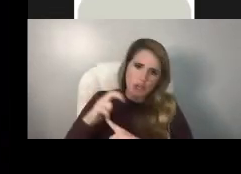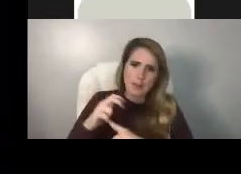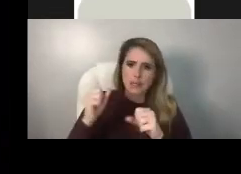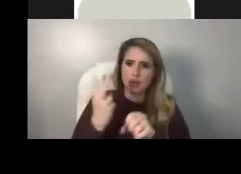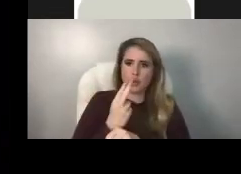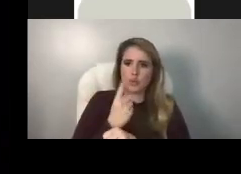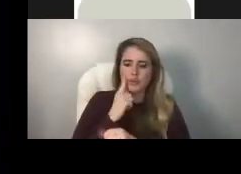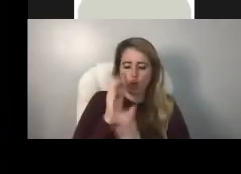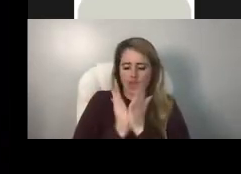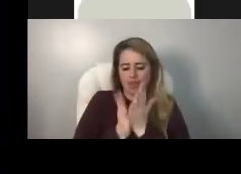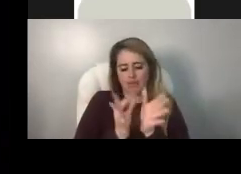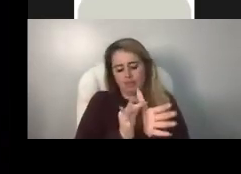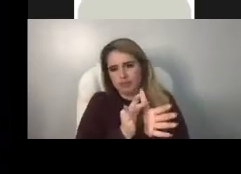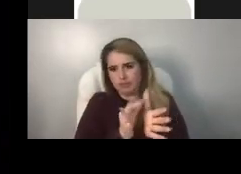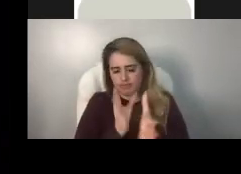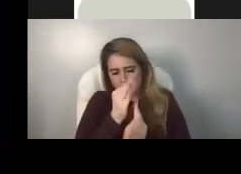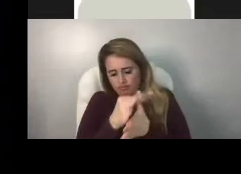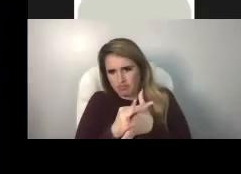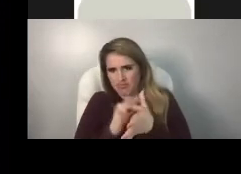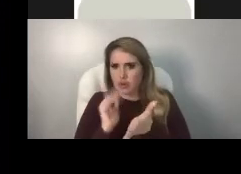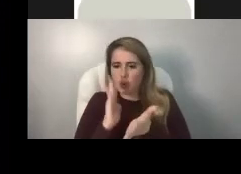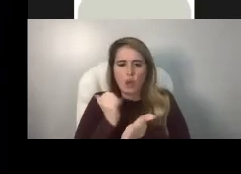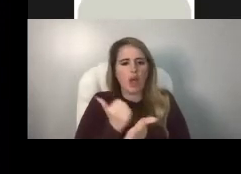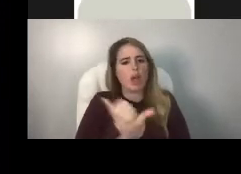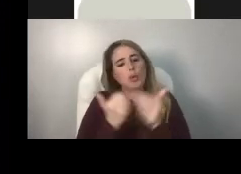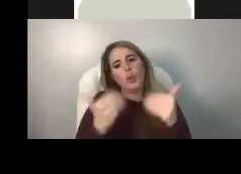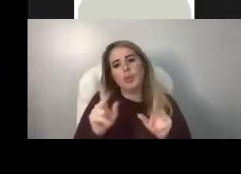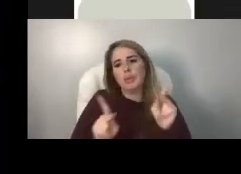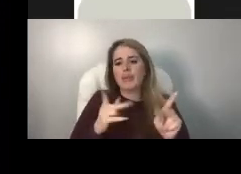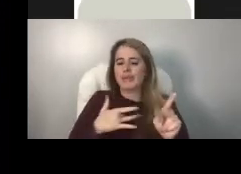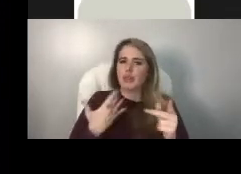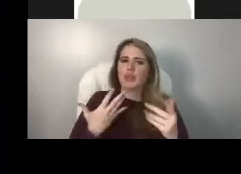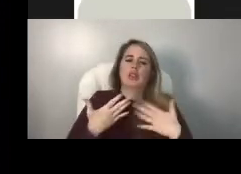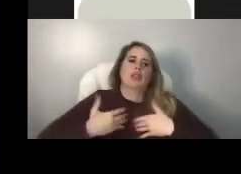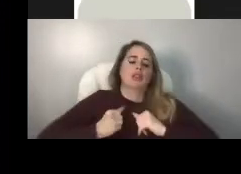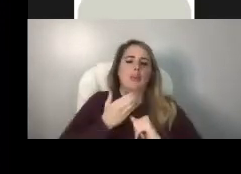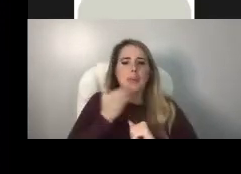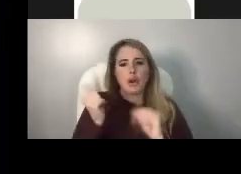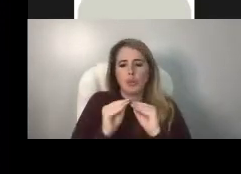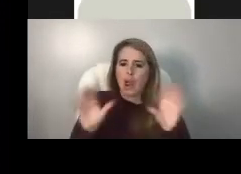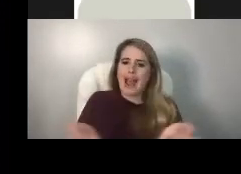it, be active, and do everything. And it allows people to be more active.